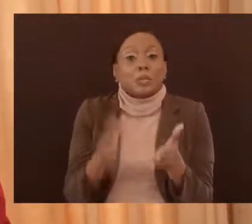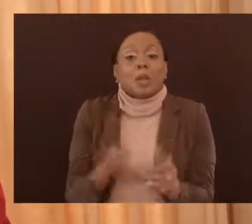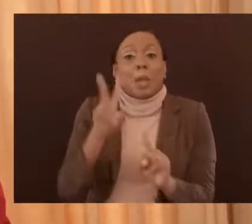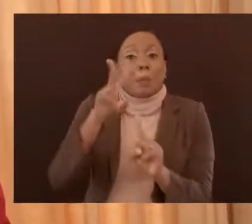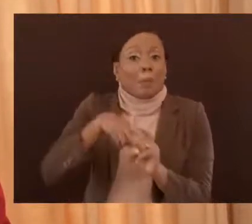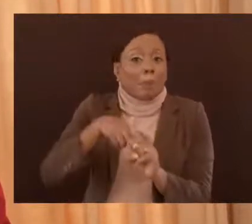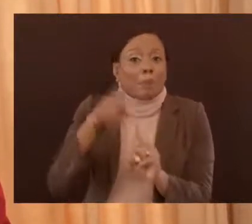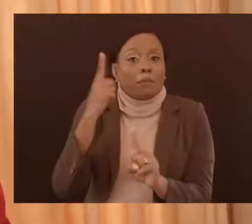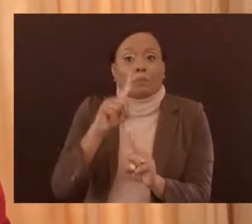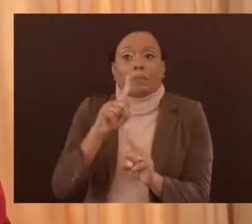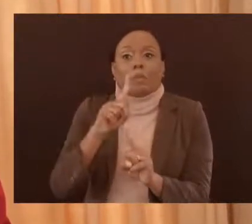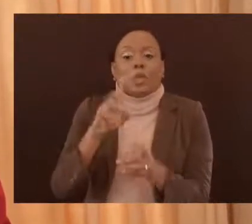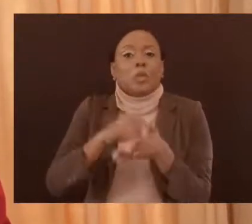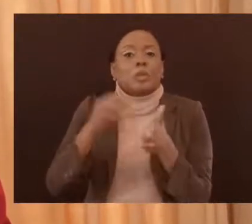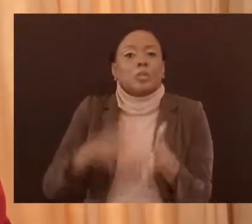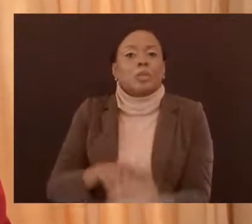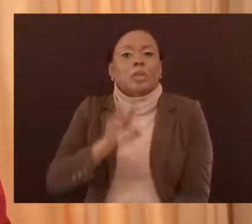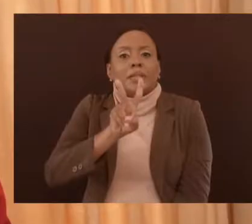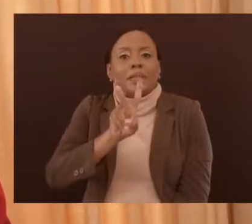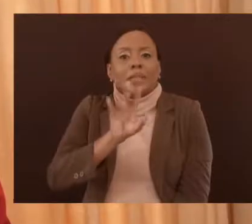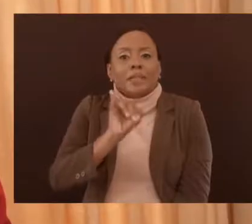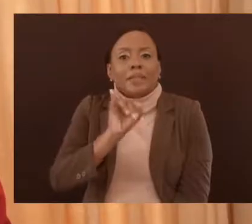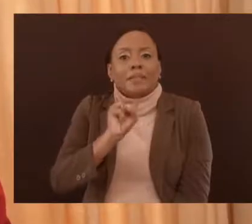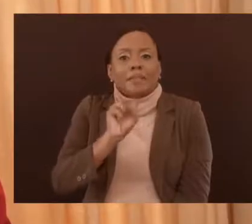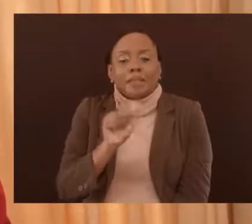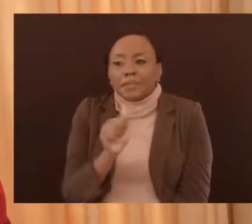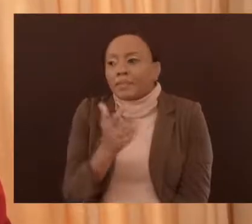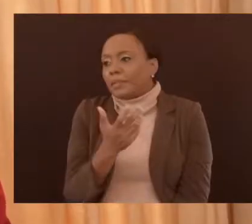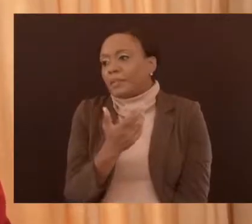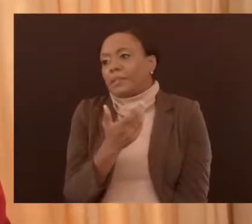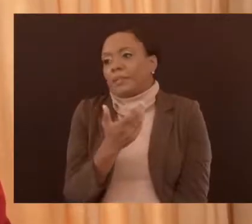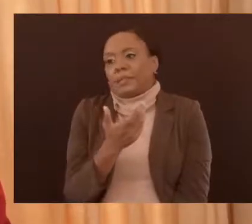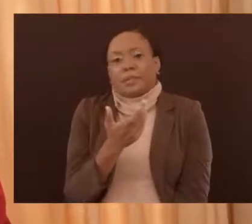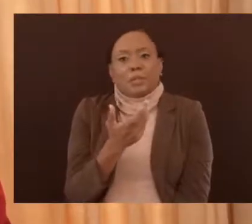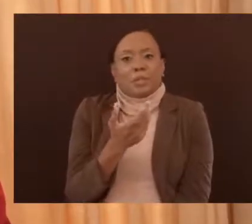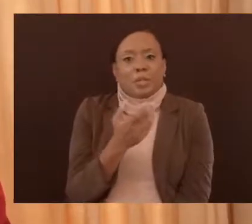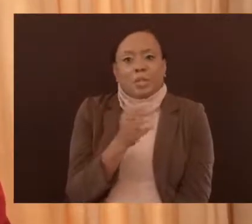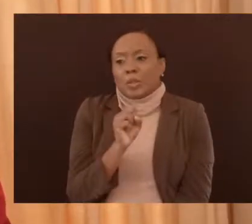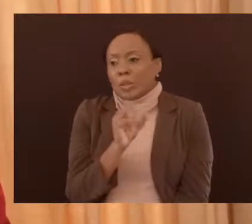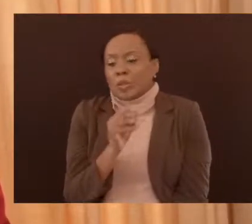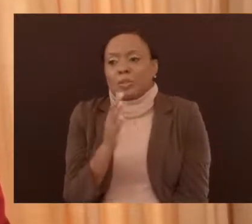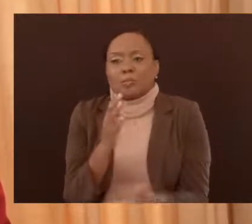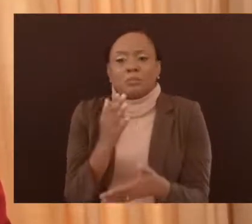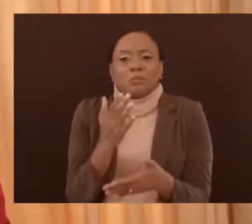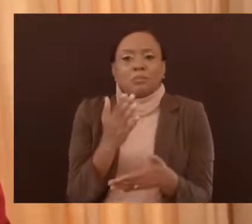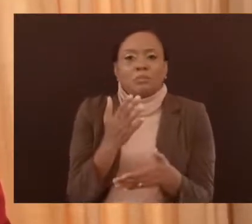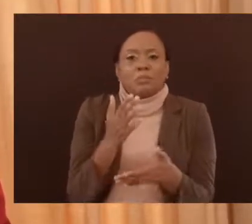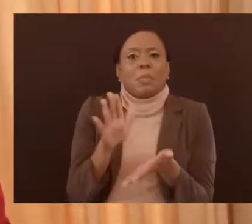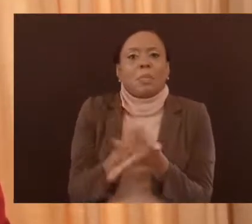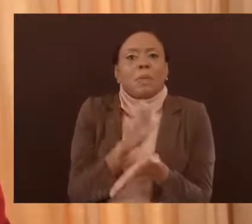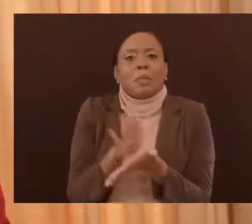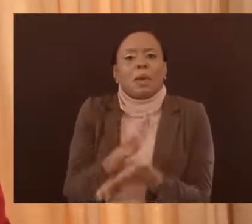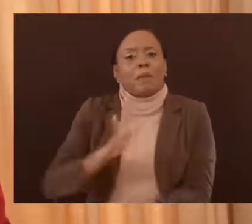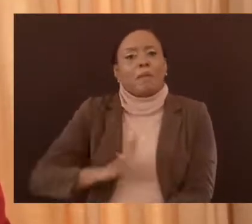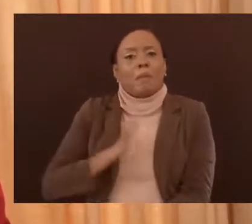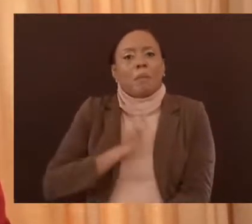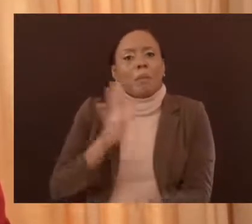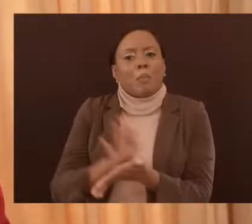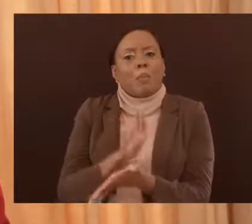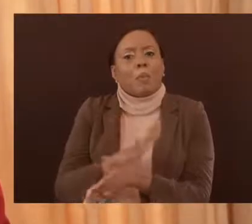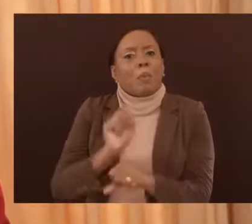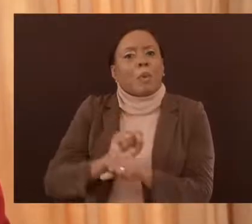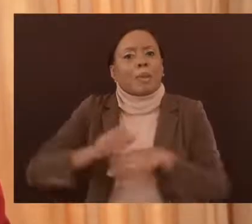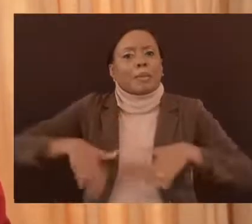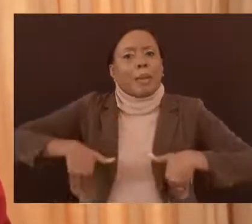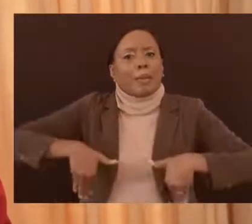the paperwork may have been started, and therefore at the time of sitting the examination, there's still some paperwork that has to come into the ministry to